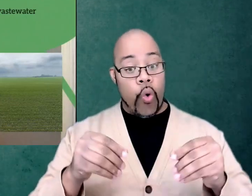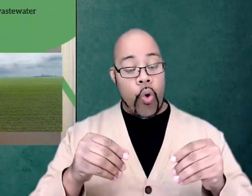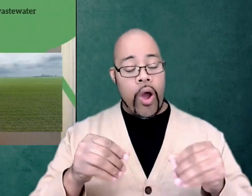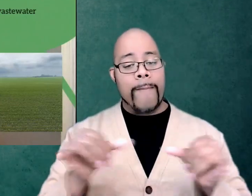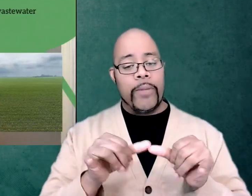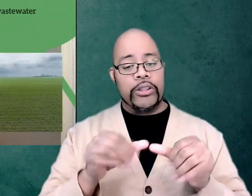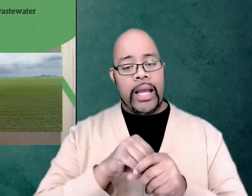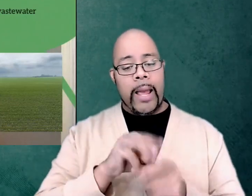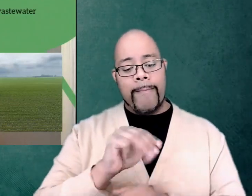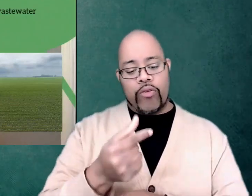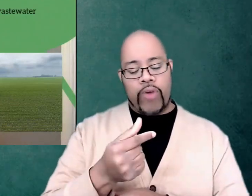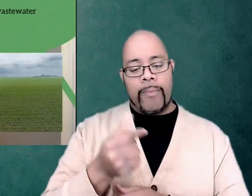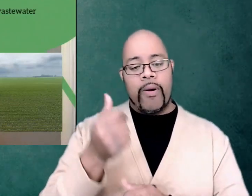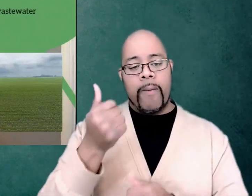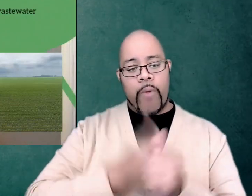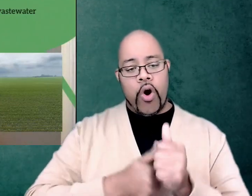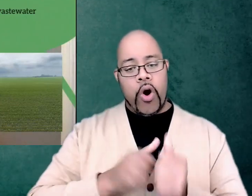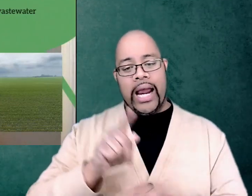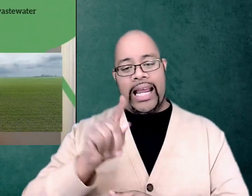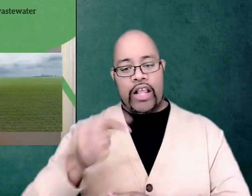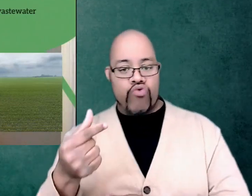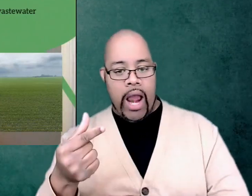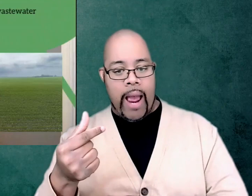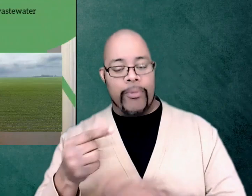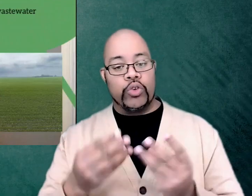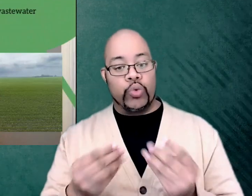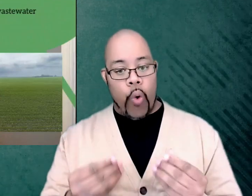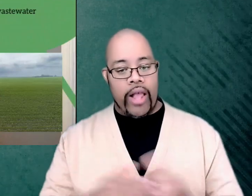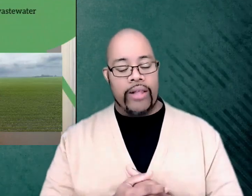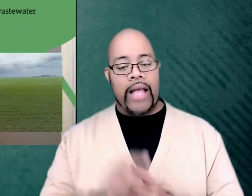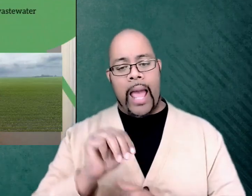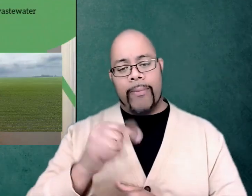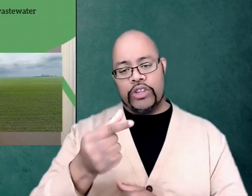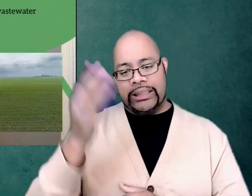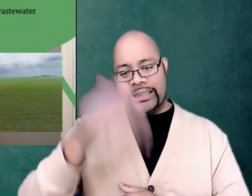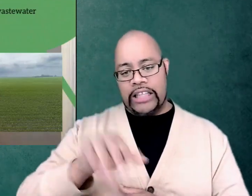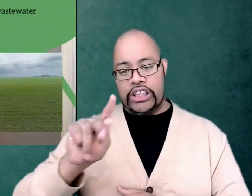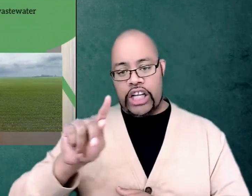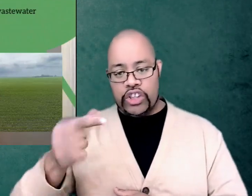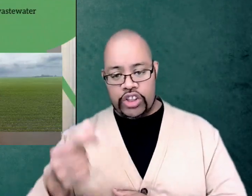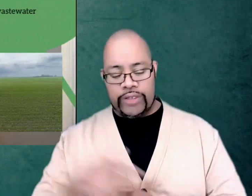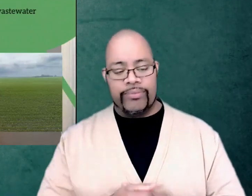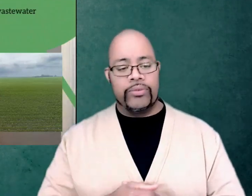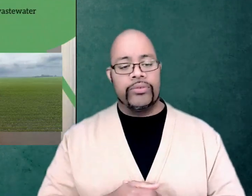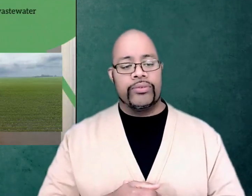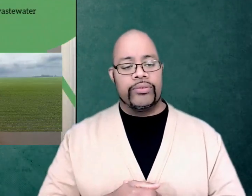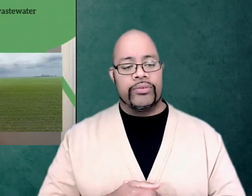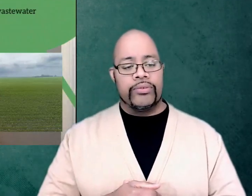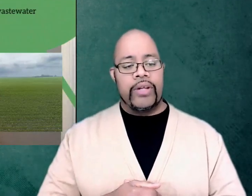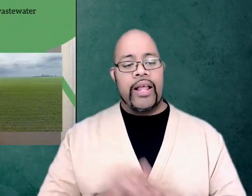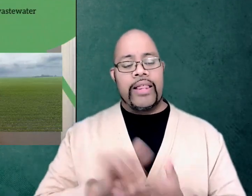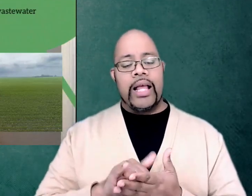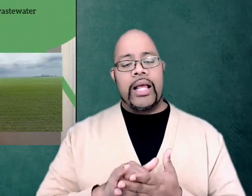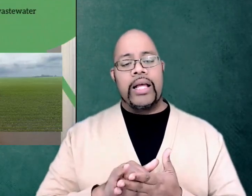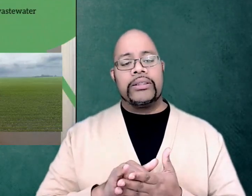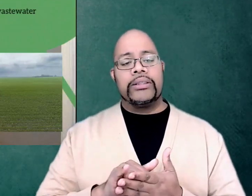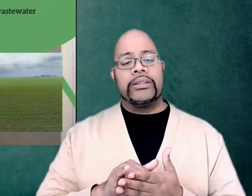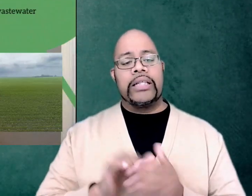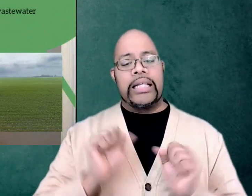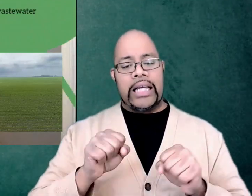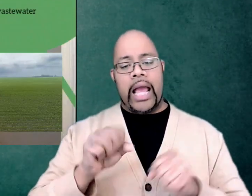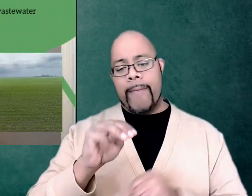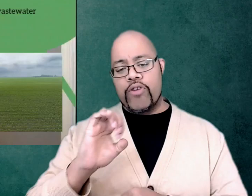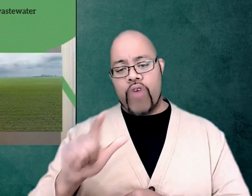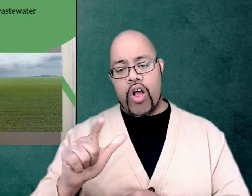taken and measured in milligrams of nitrogen per kilogram of soil, so mg/kg, and is also known as a potentially